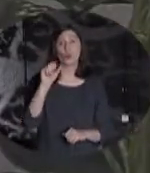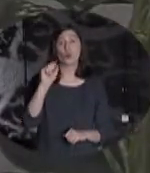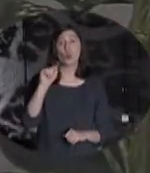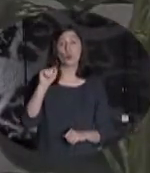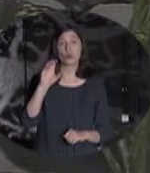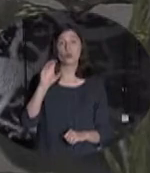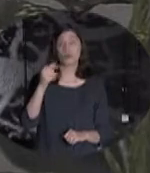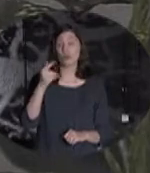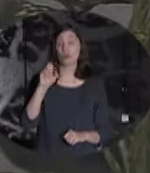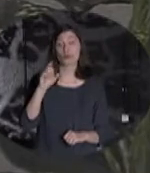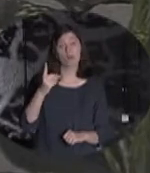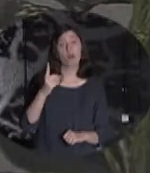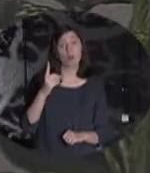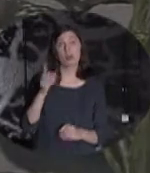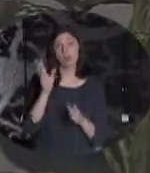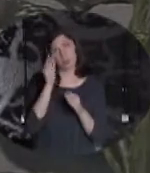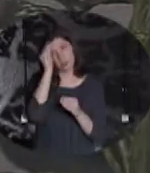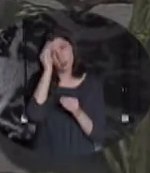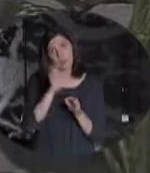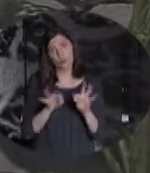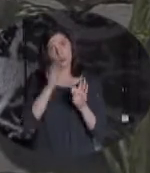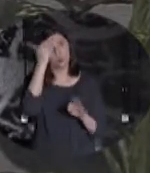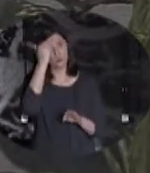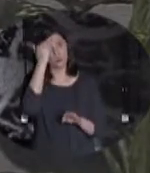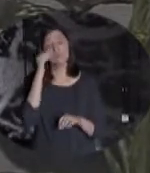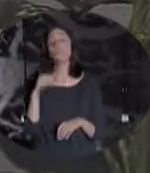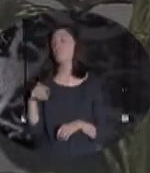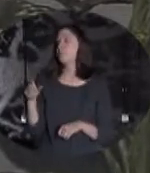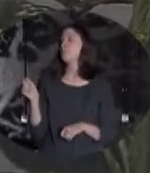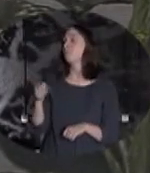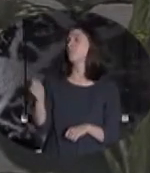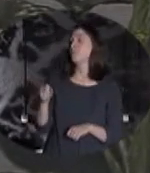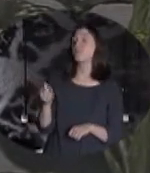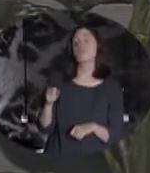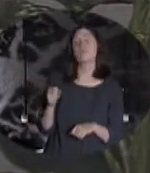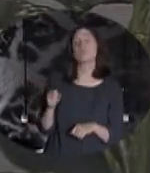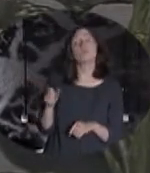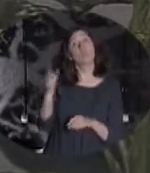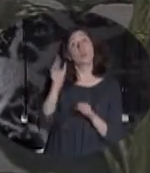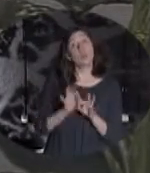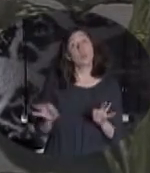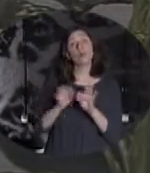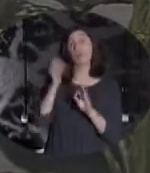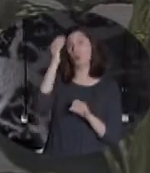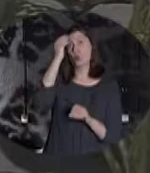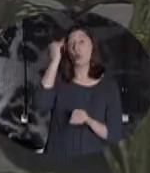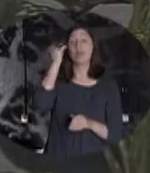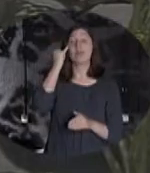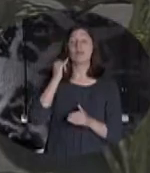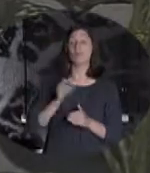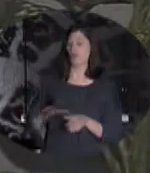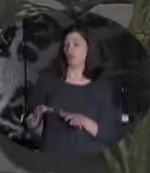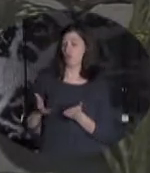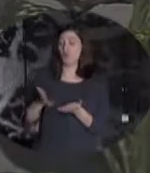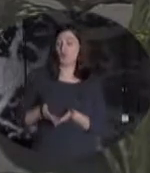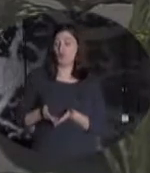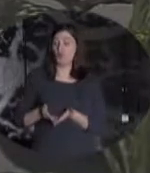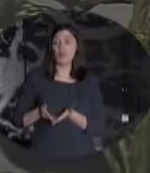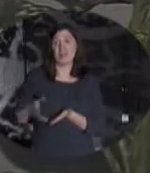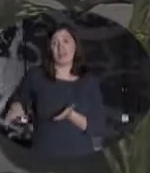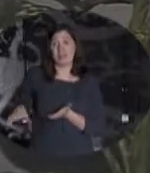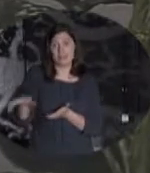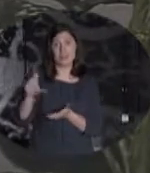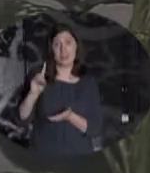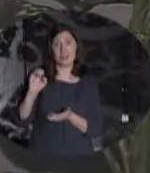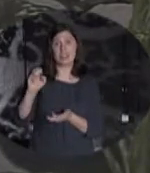boaters is also important, I think, if you're, you know, you're out in the water just kind of docked and other boats are driving by. If